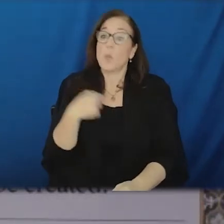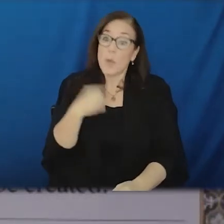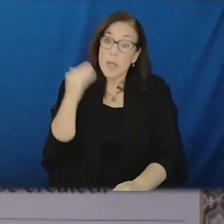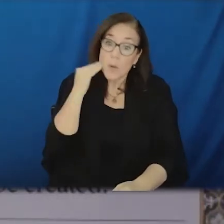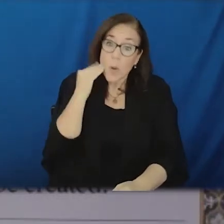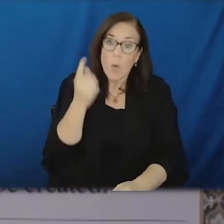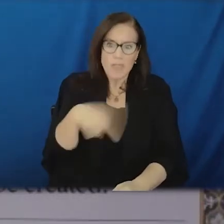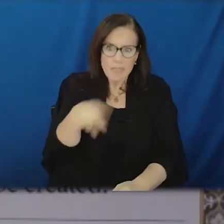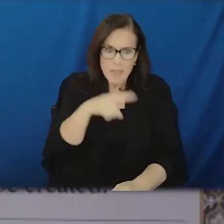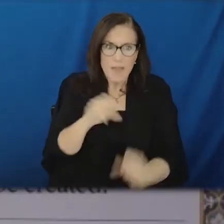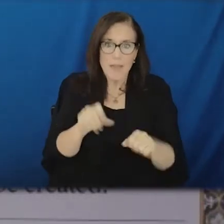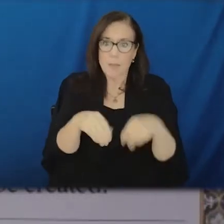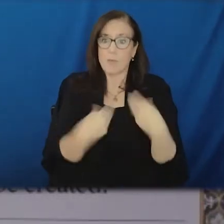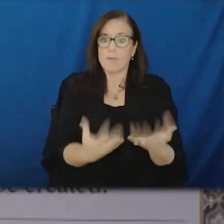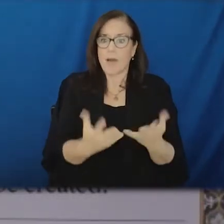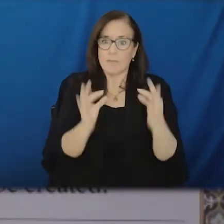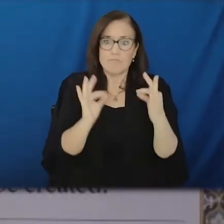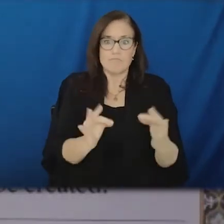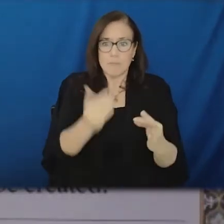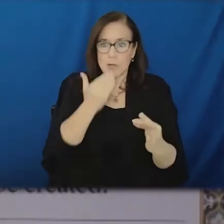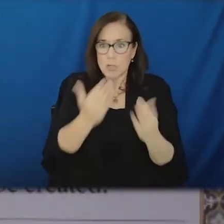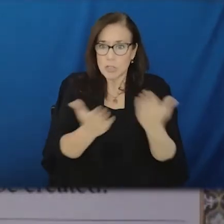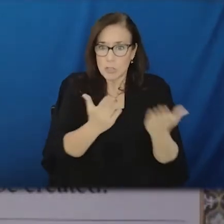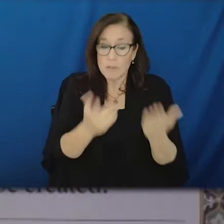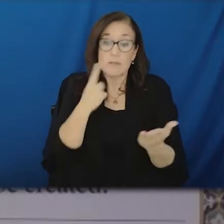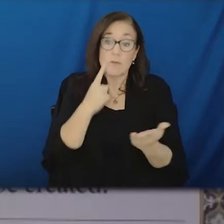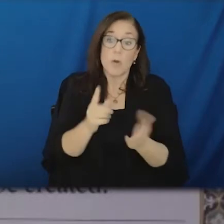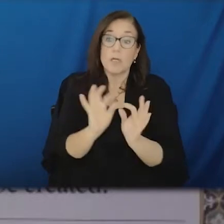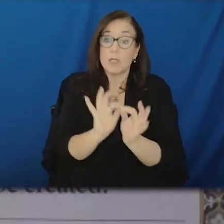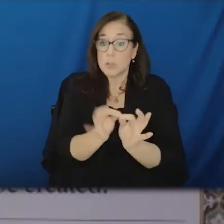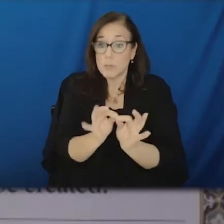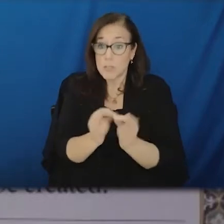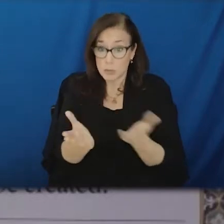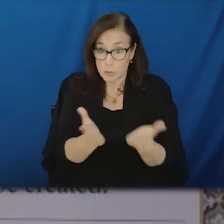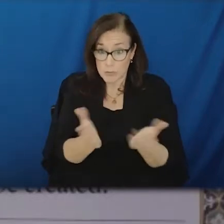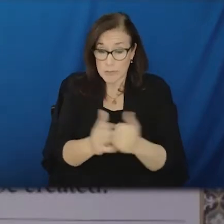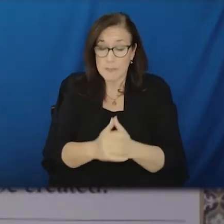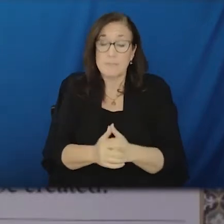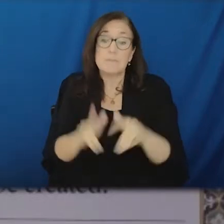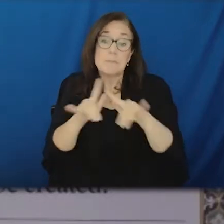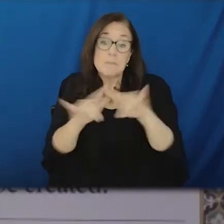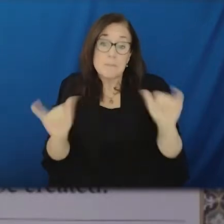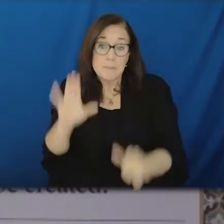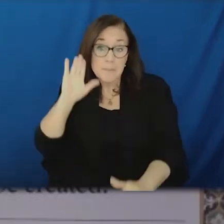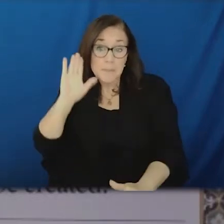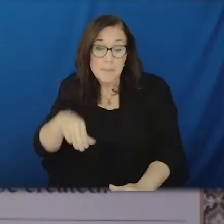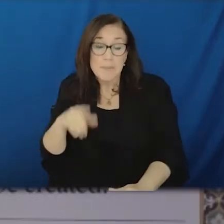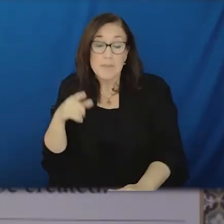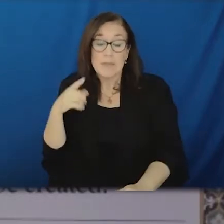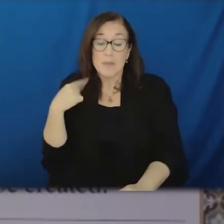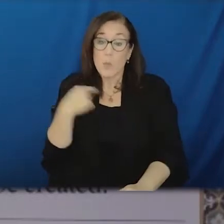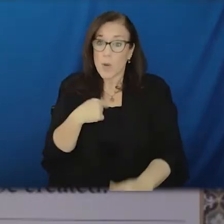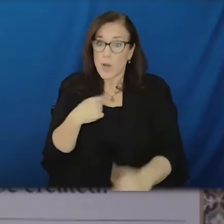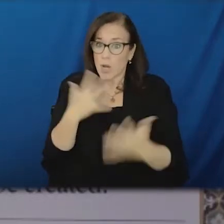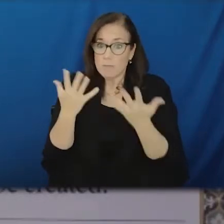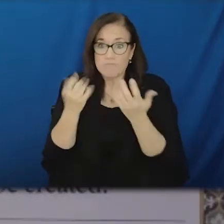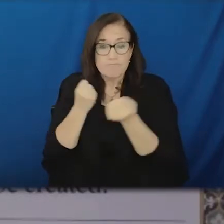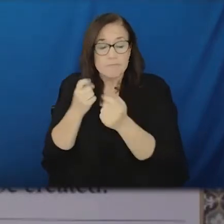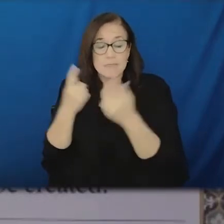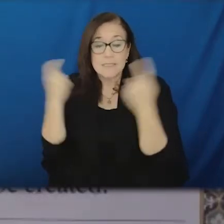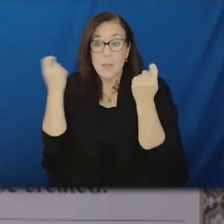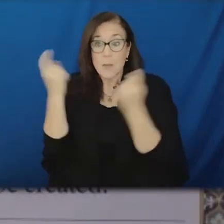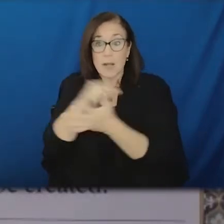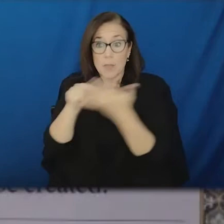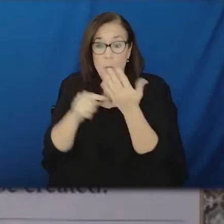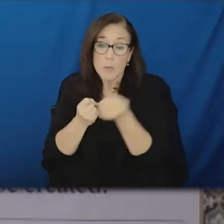such a valuable service in translation and interpretation services. We also know that this celebrates, supports, and sustains their